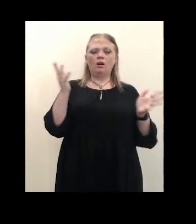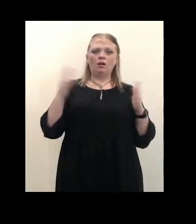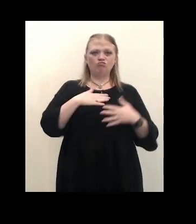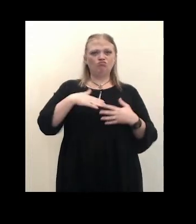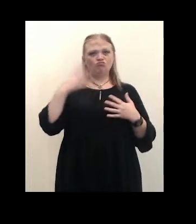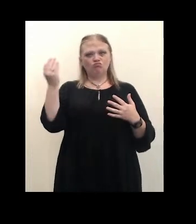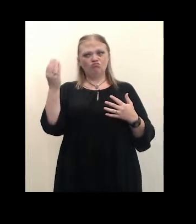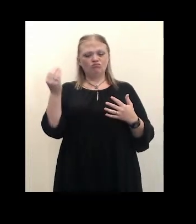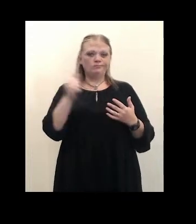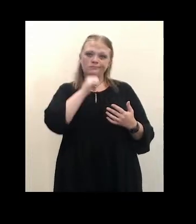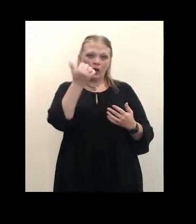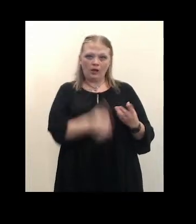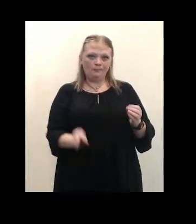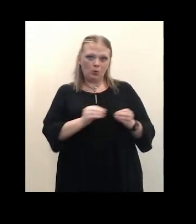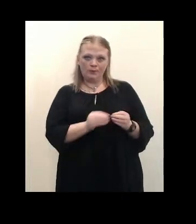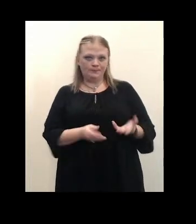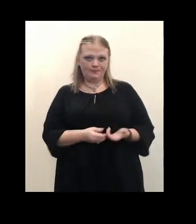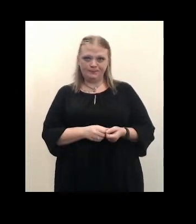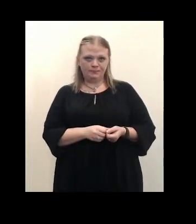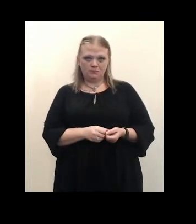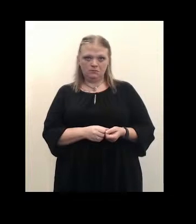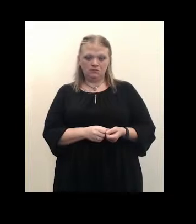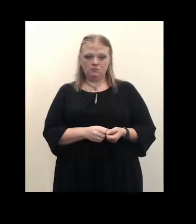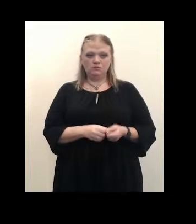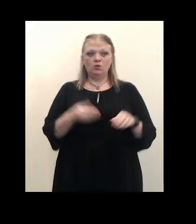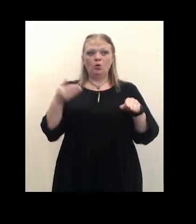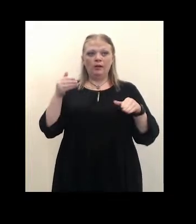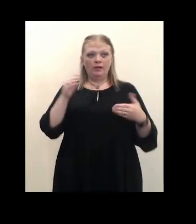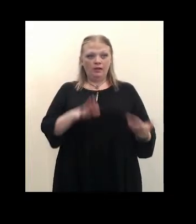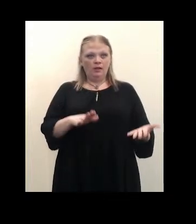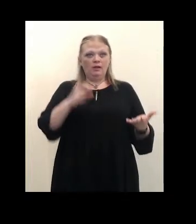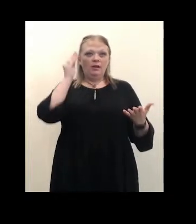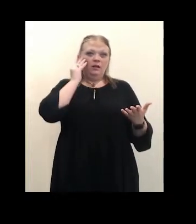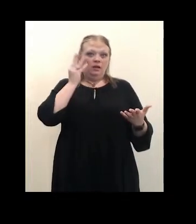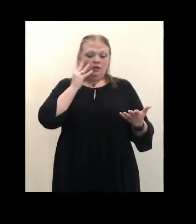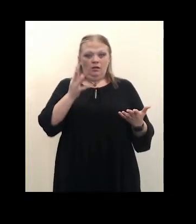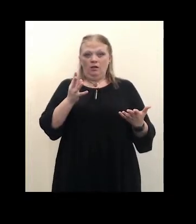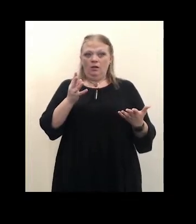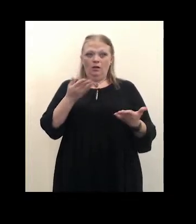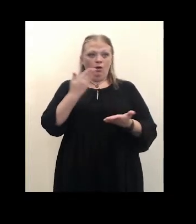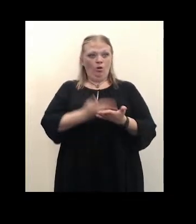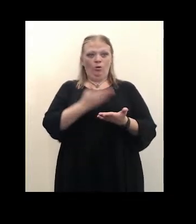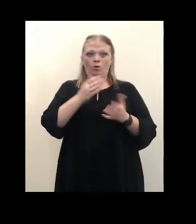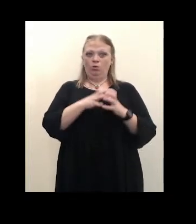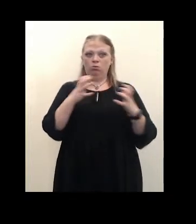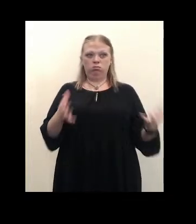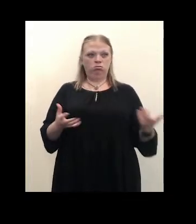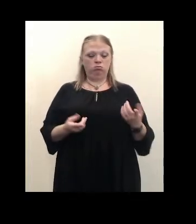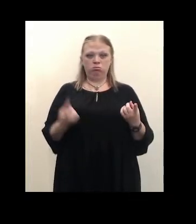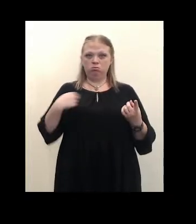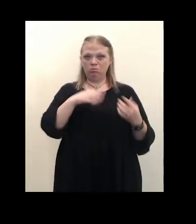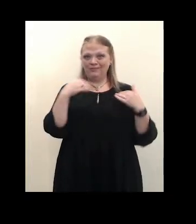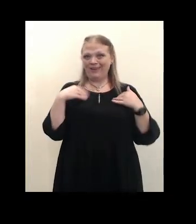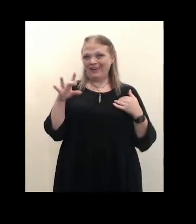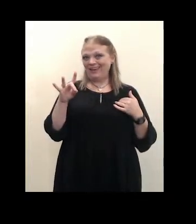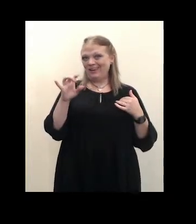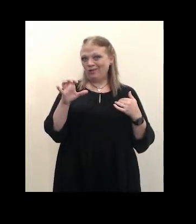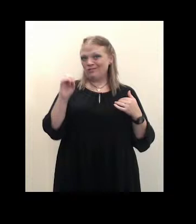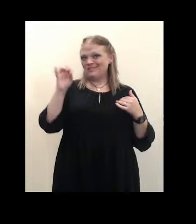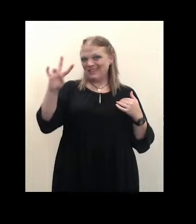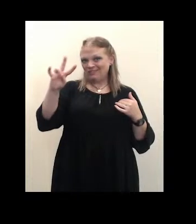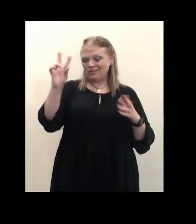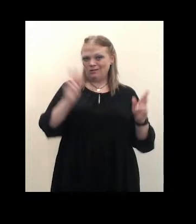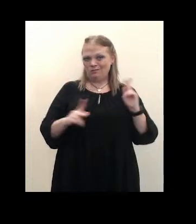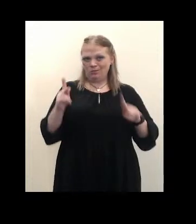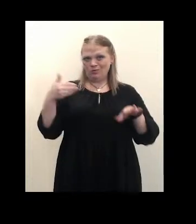case anymore. So the mortality data is very revealing. That we have had 807 individuals die